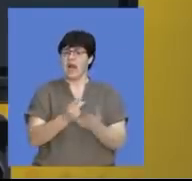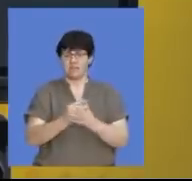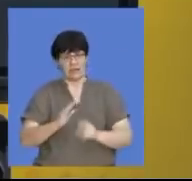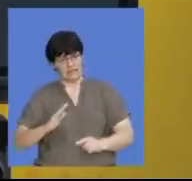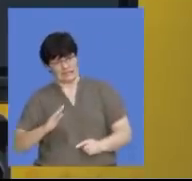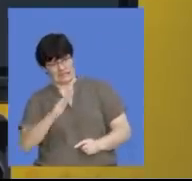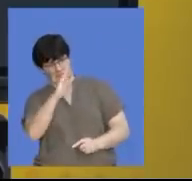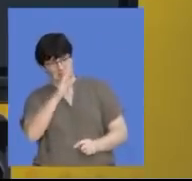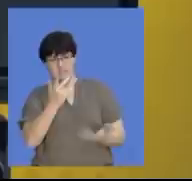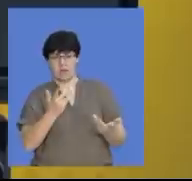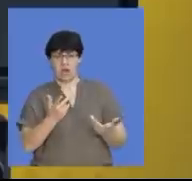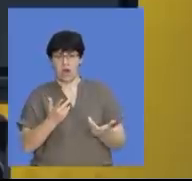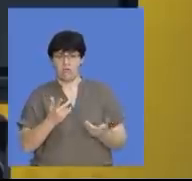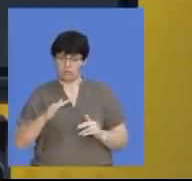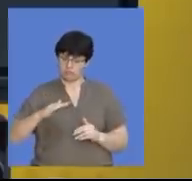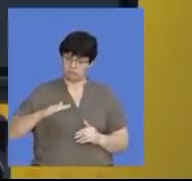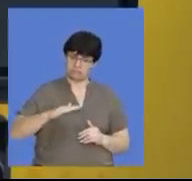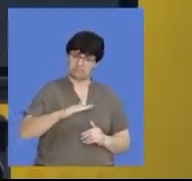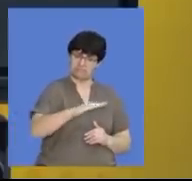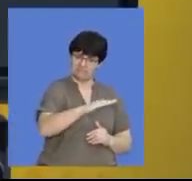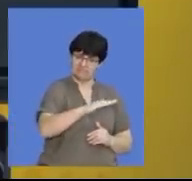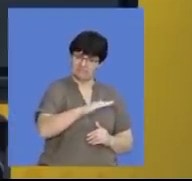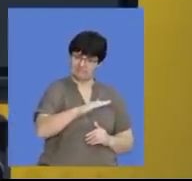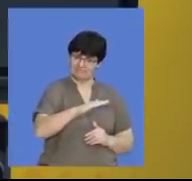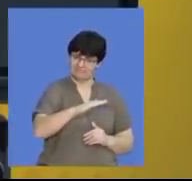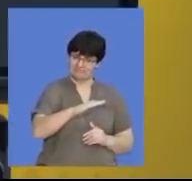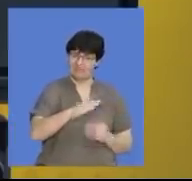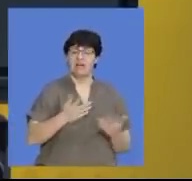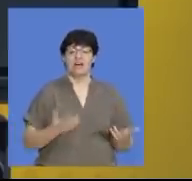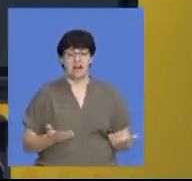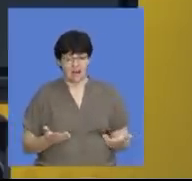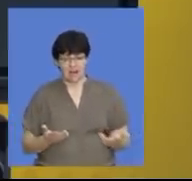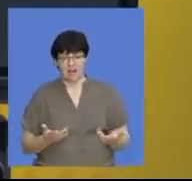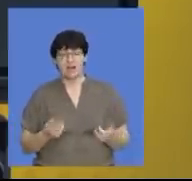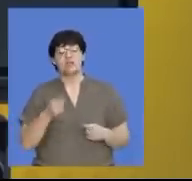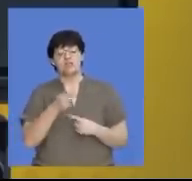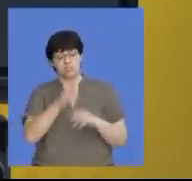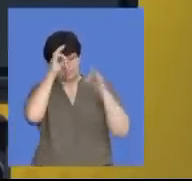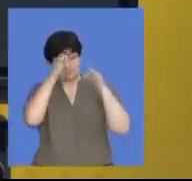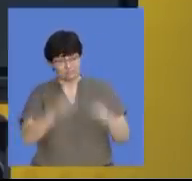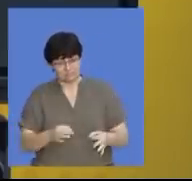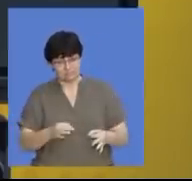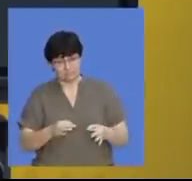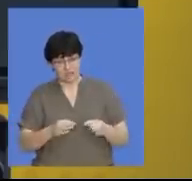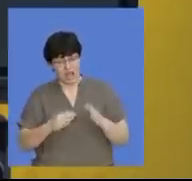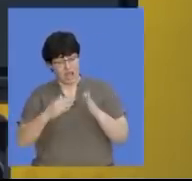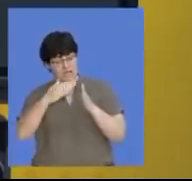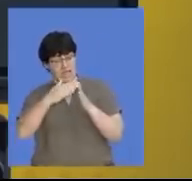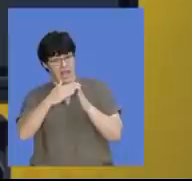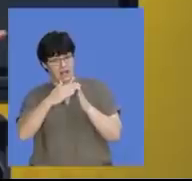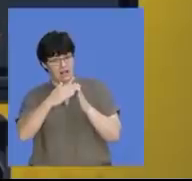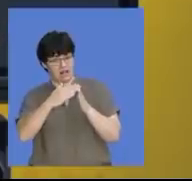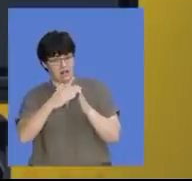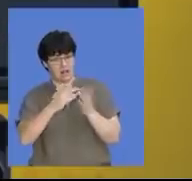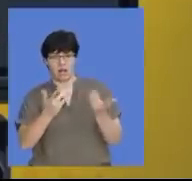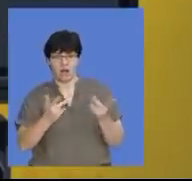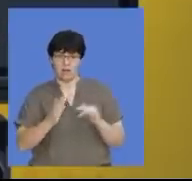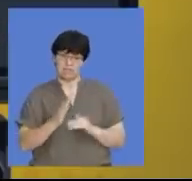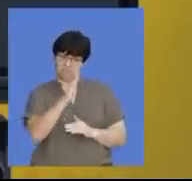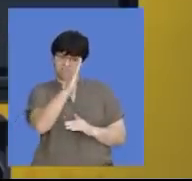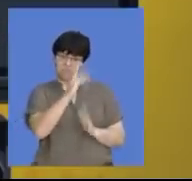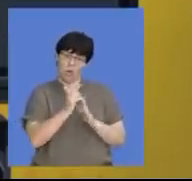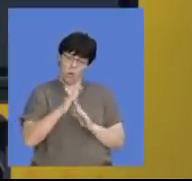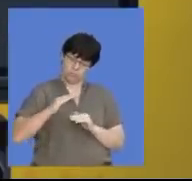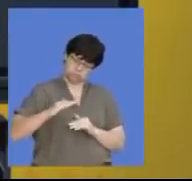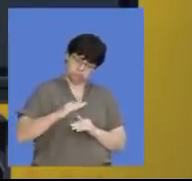steep slopes as well as gentle slopes. In order to determine the gradient of a slope, how steep or